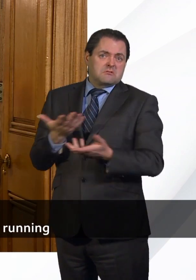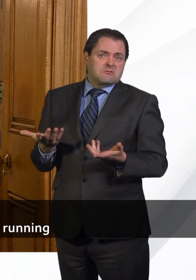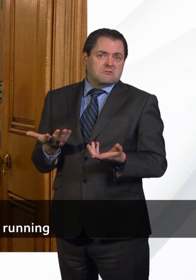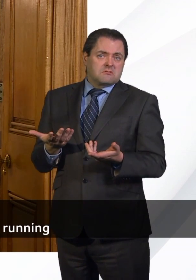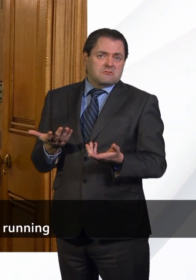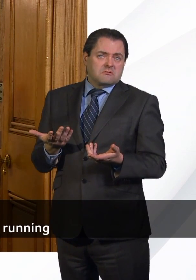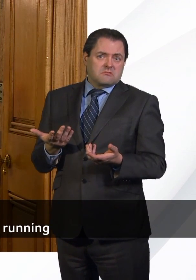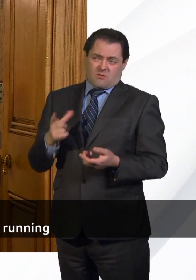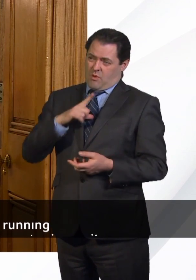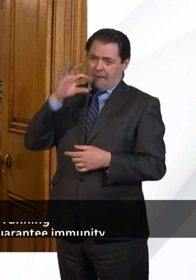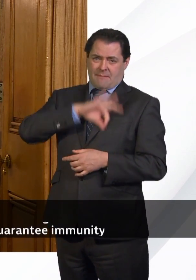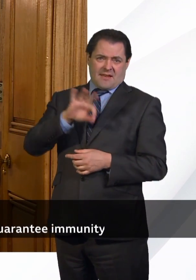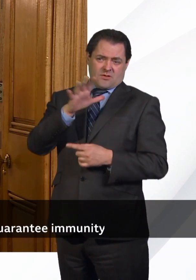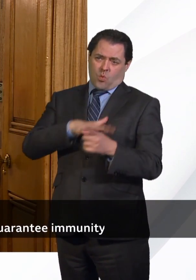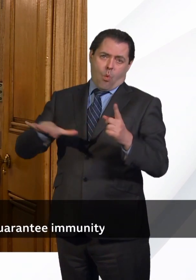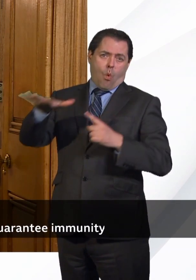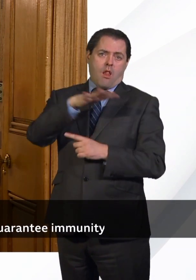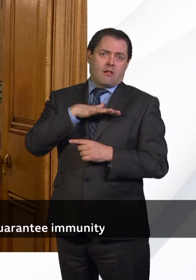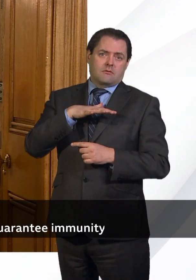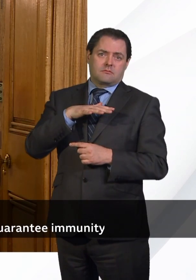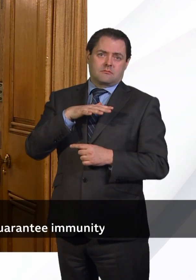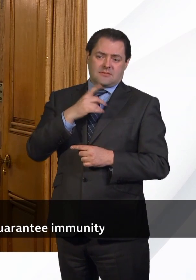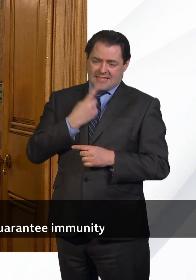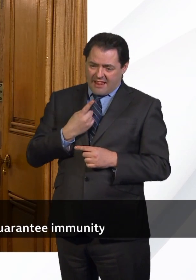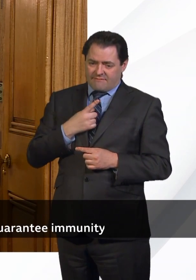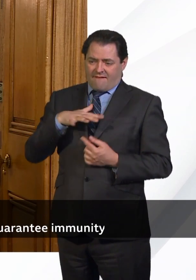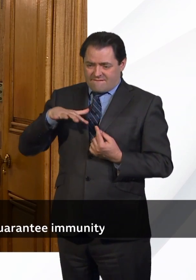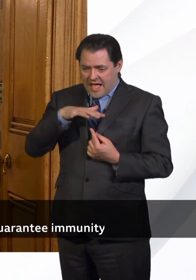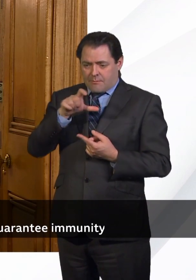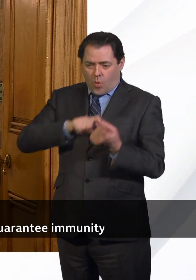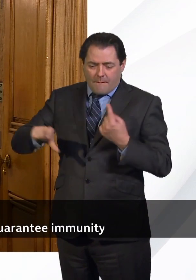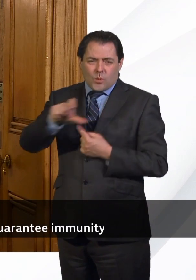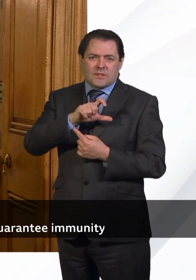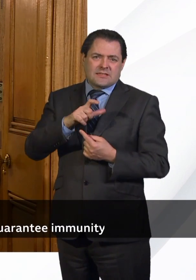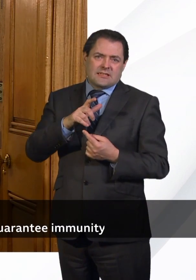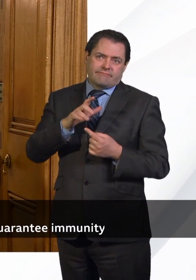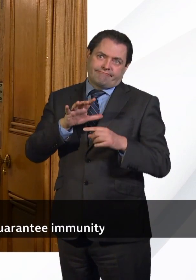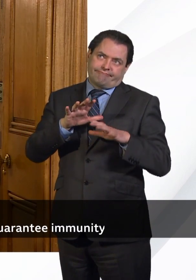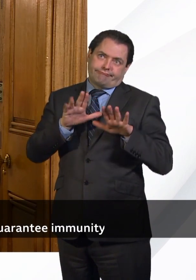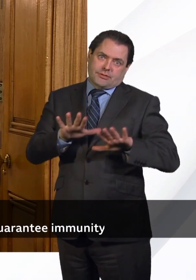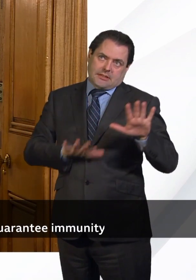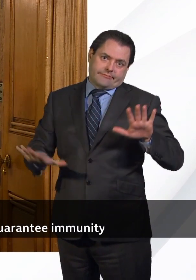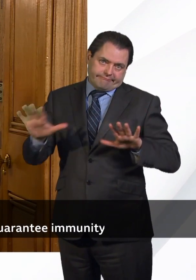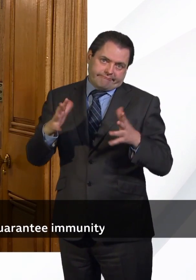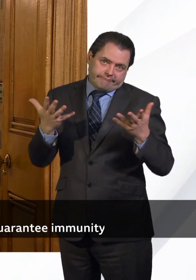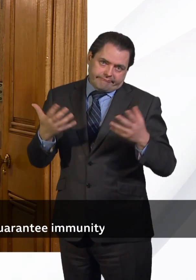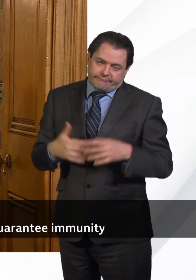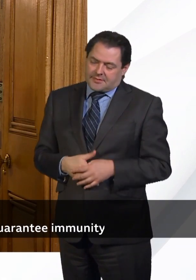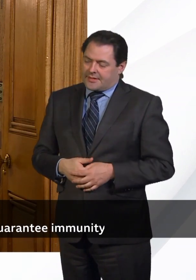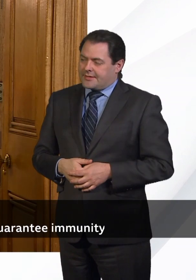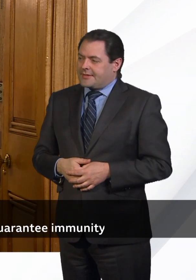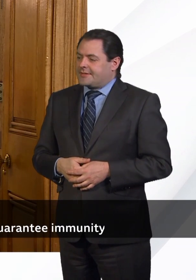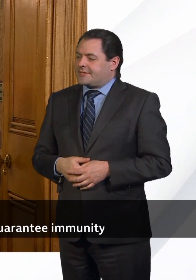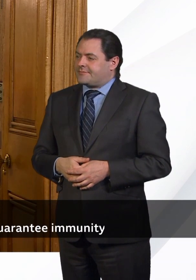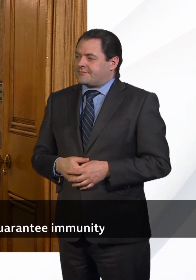obvious benefits to individuals and their families and their communities and indeed the whole nation, that there'll